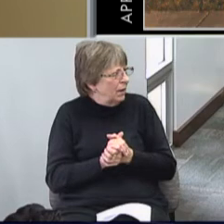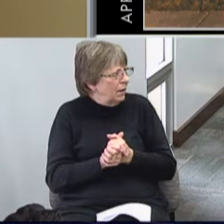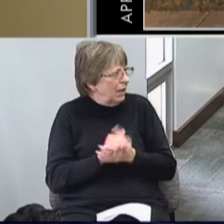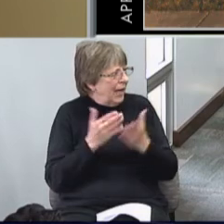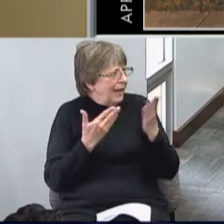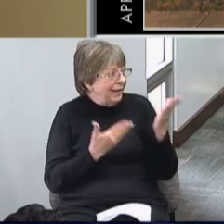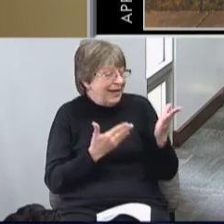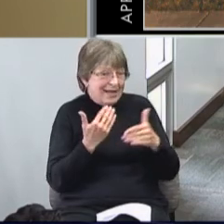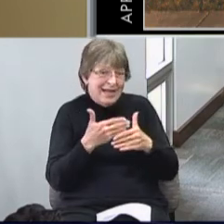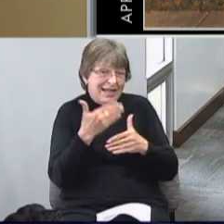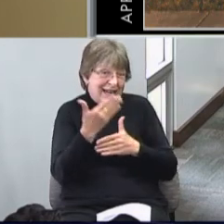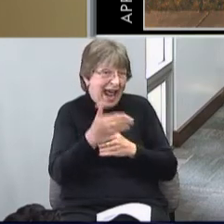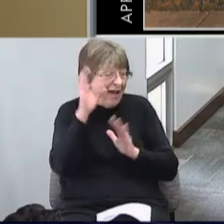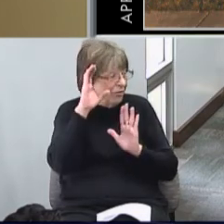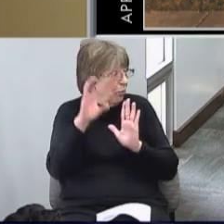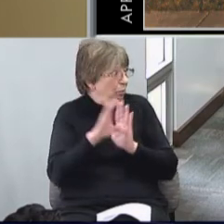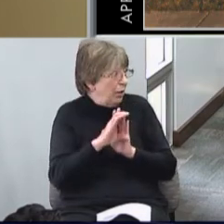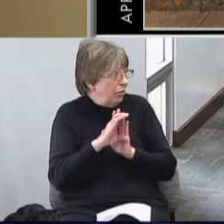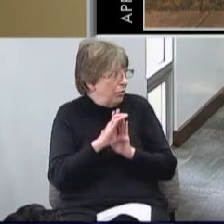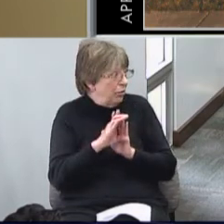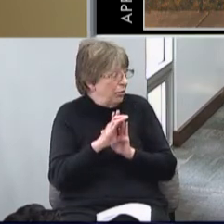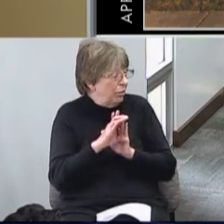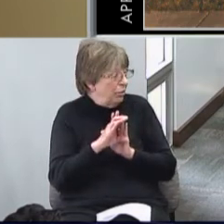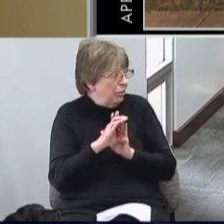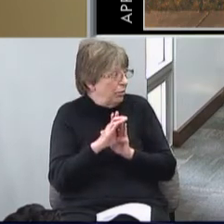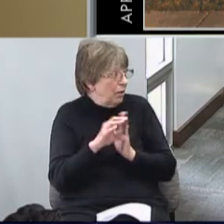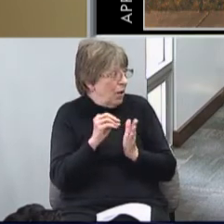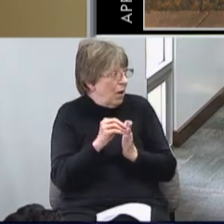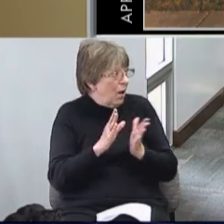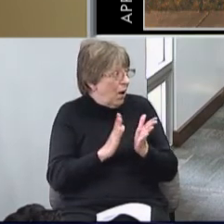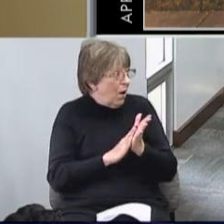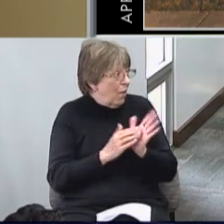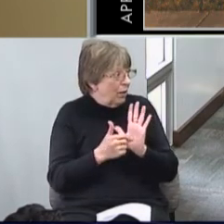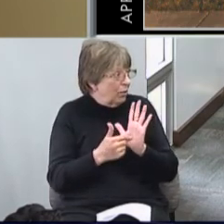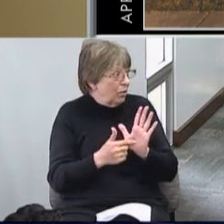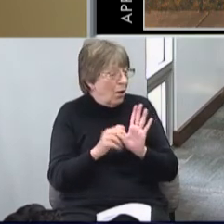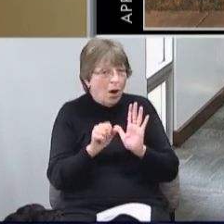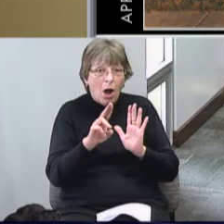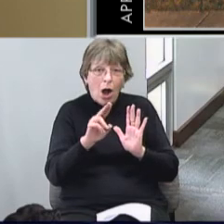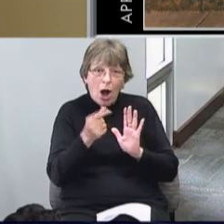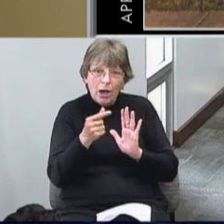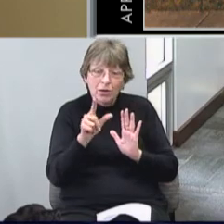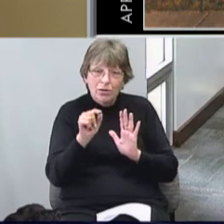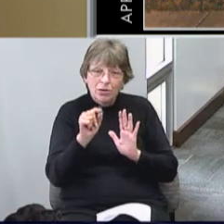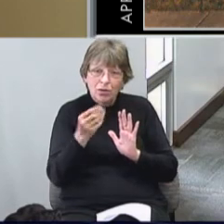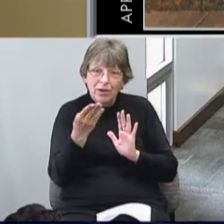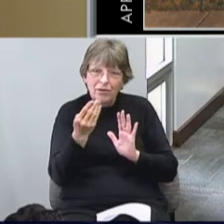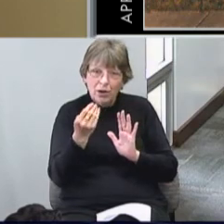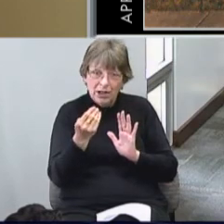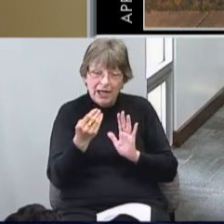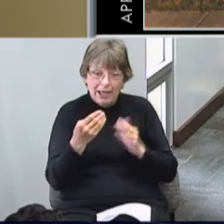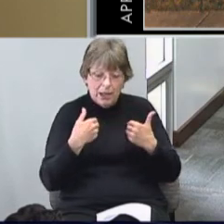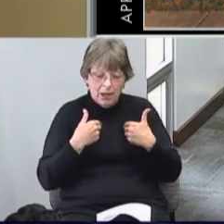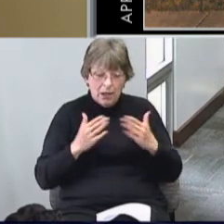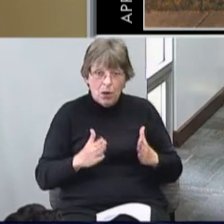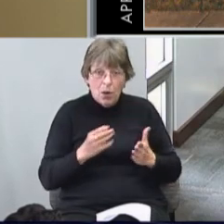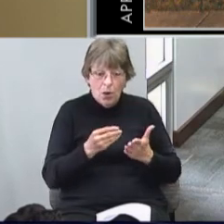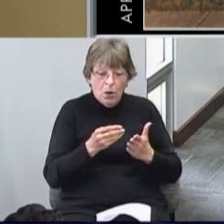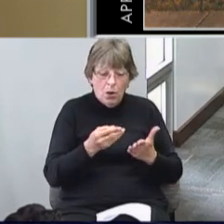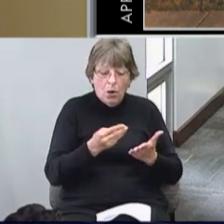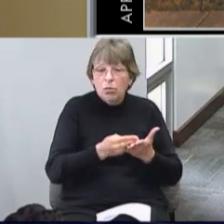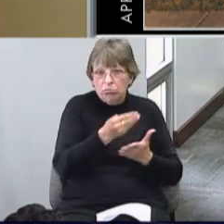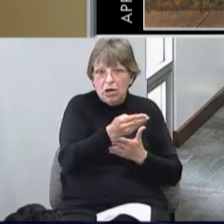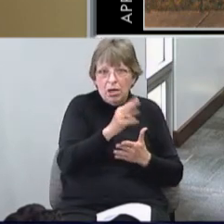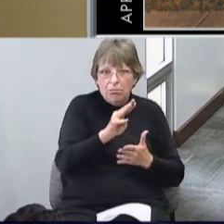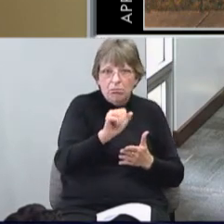This is an after photo. Our records indicate in approximately August of 2014, Mr. Metzger purchased the property,